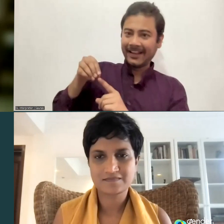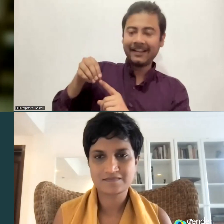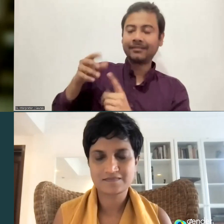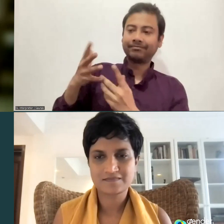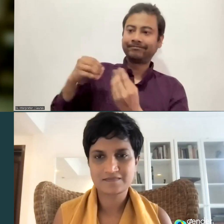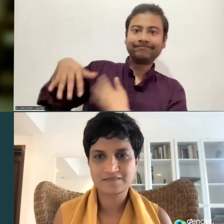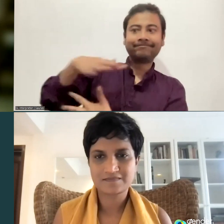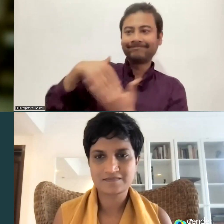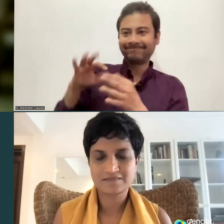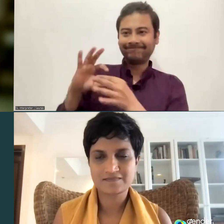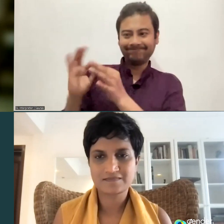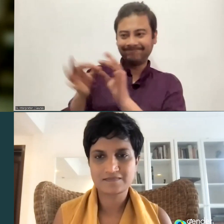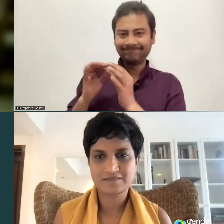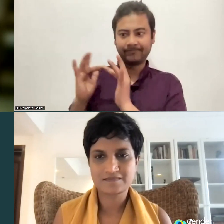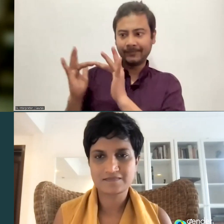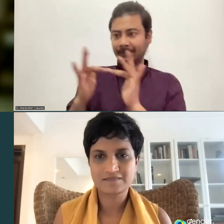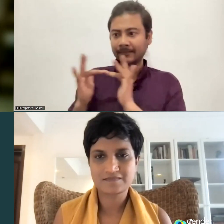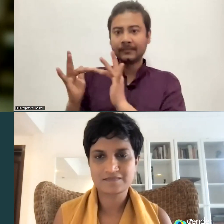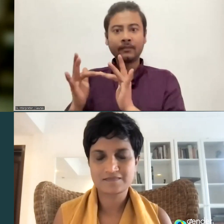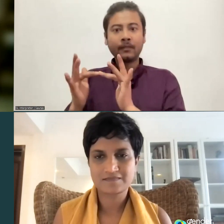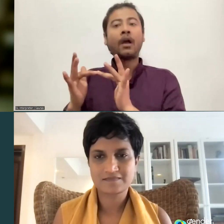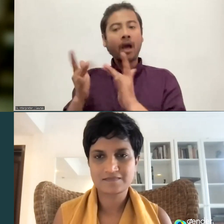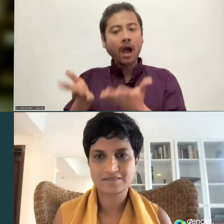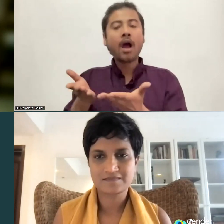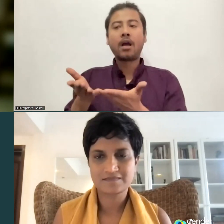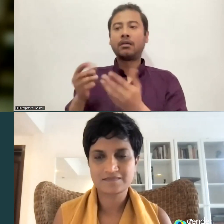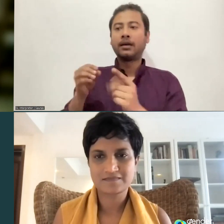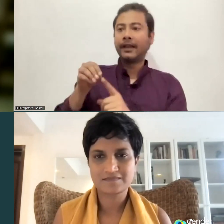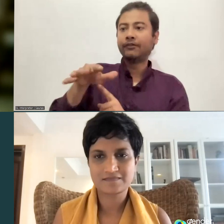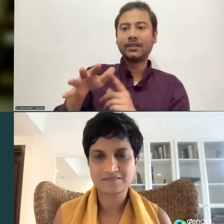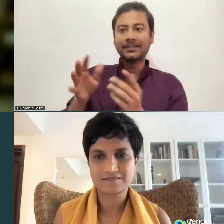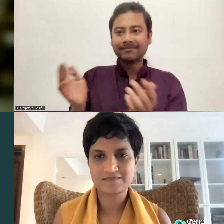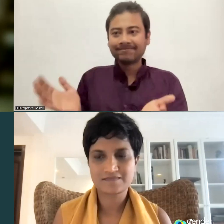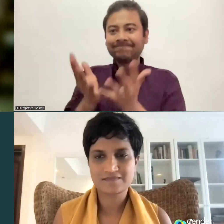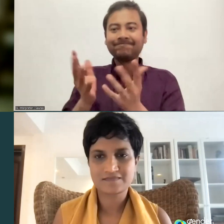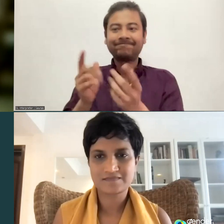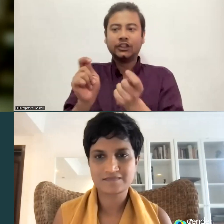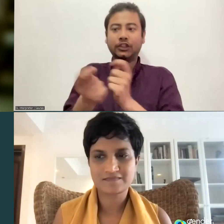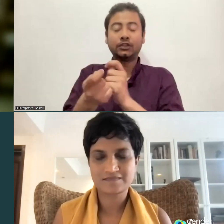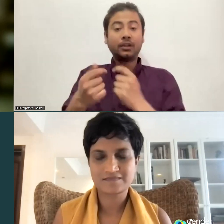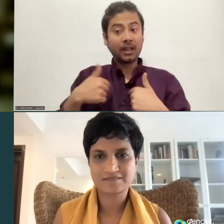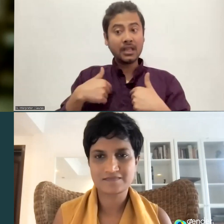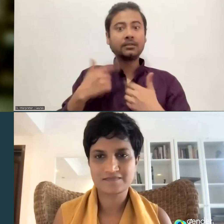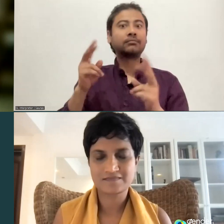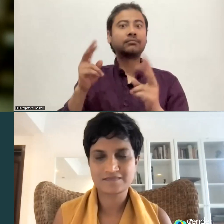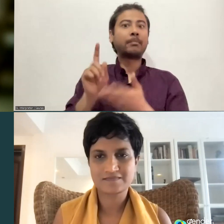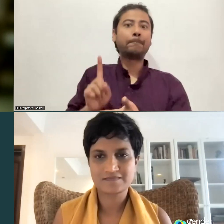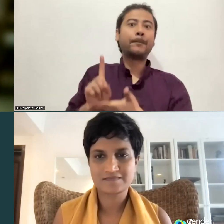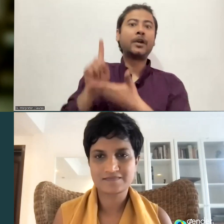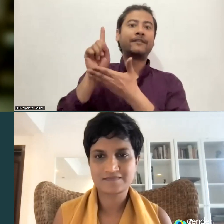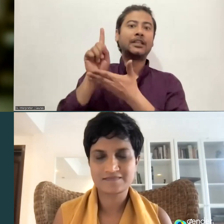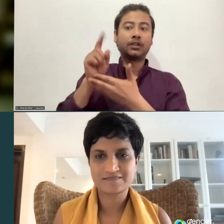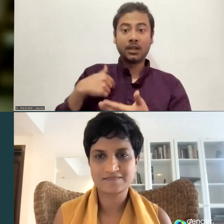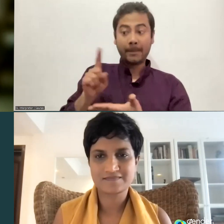thinkers, great doers. That's an amazing privilege. And we'll continue to talk about our privileges as we go through as